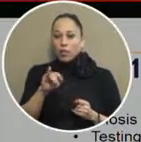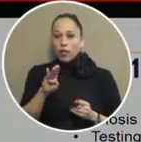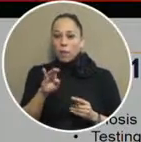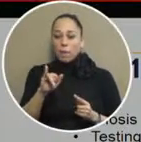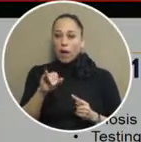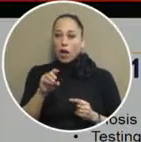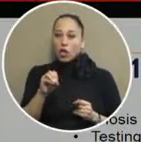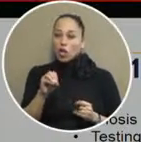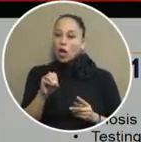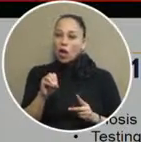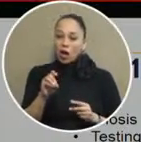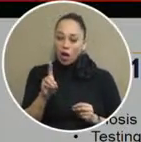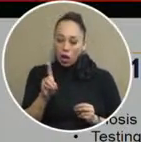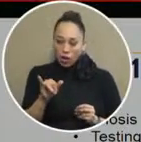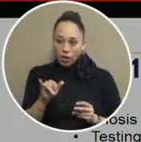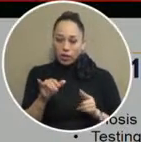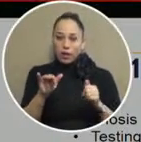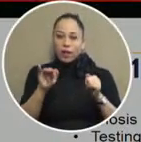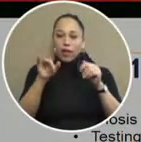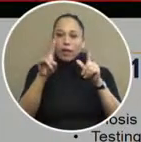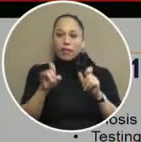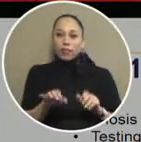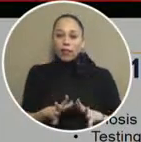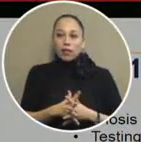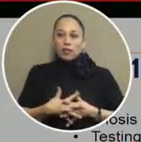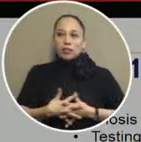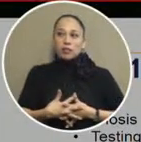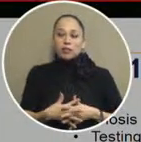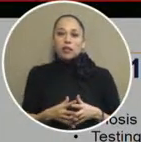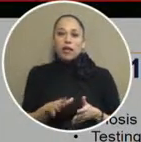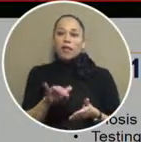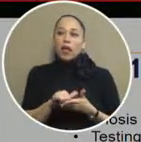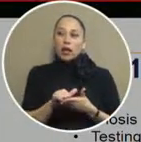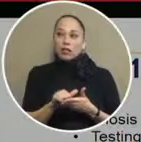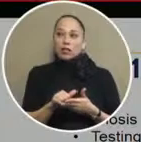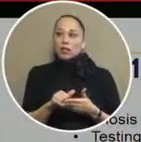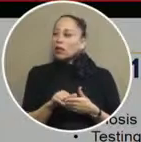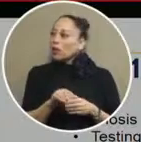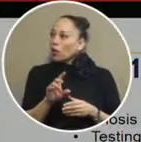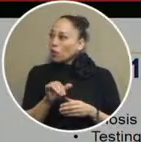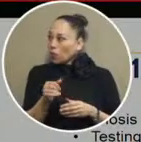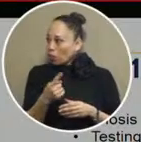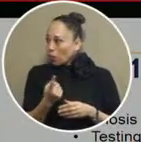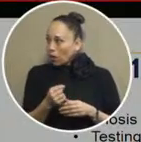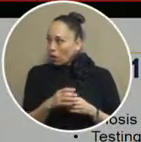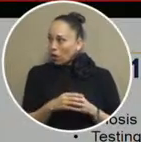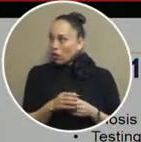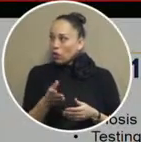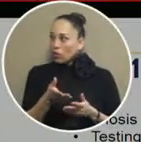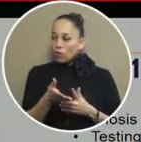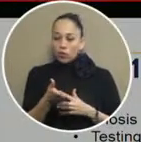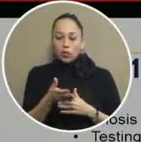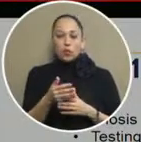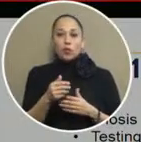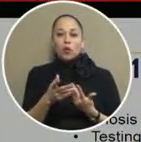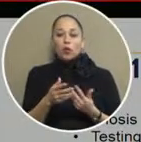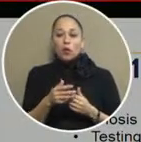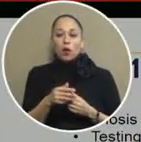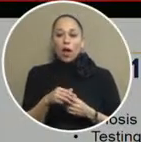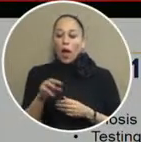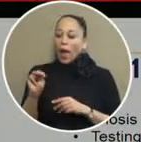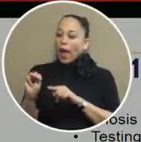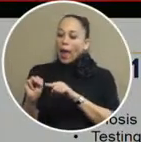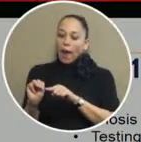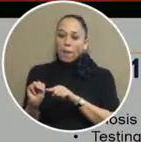of antibodies that we look for. One is the immunoglobulin M, and the other one is immunoglobulin G.